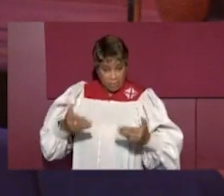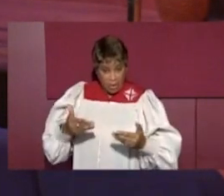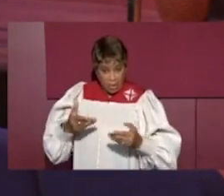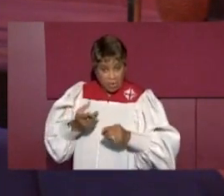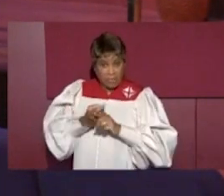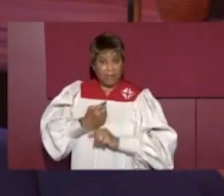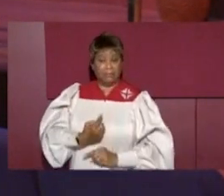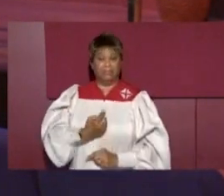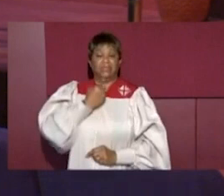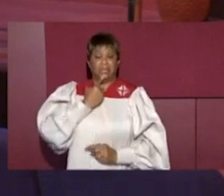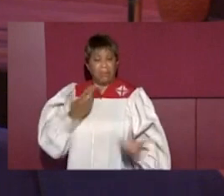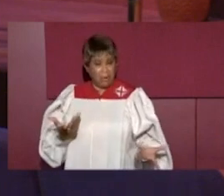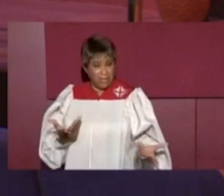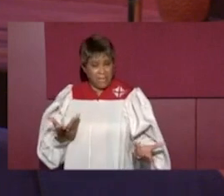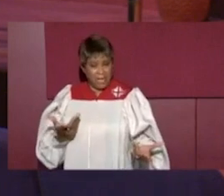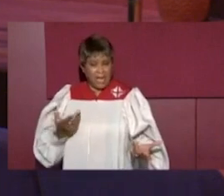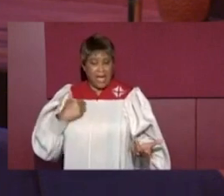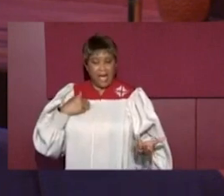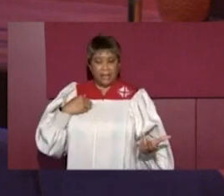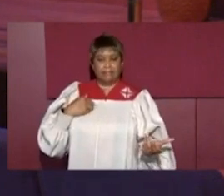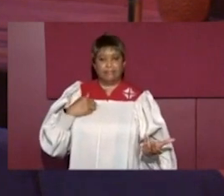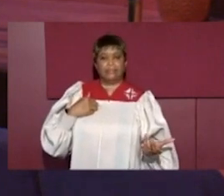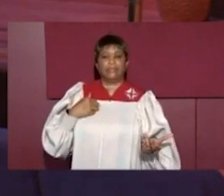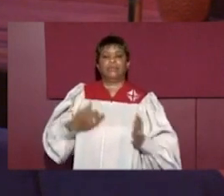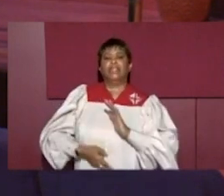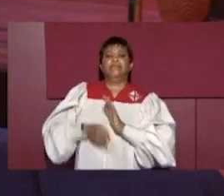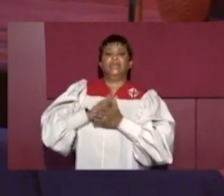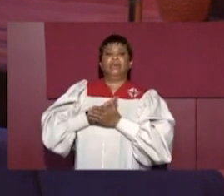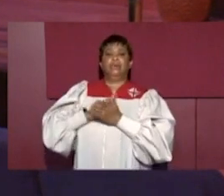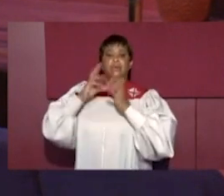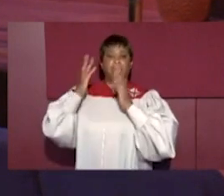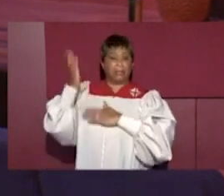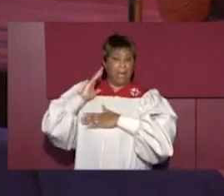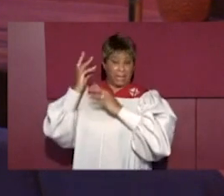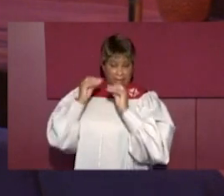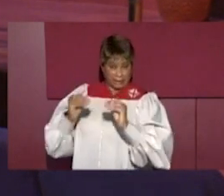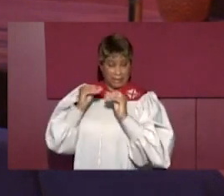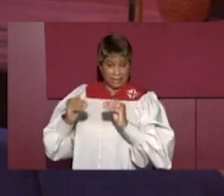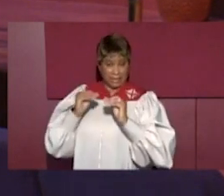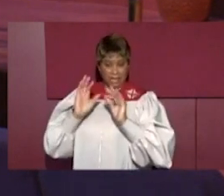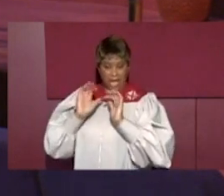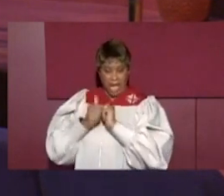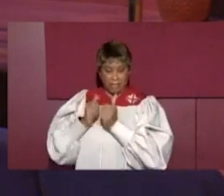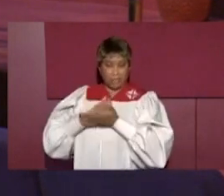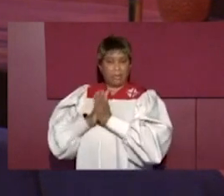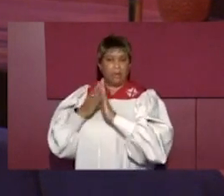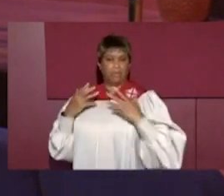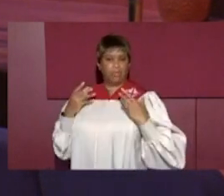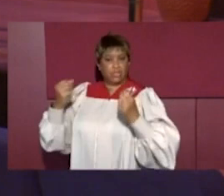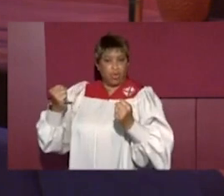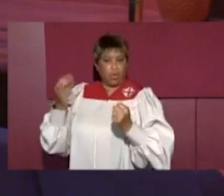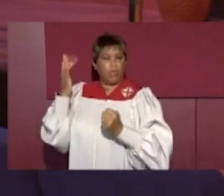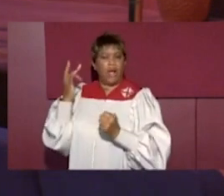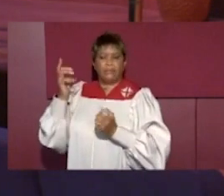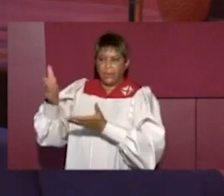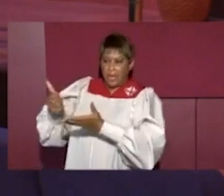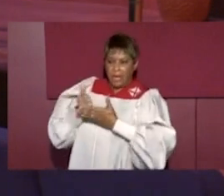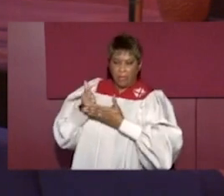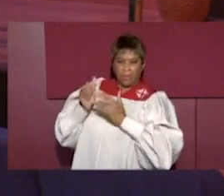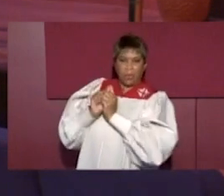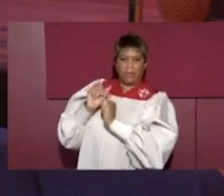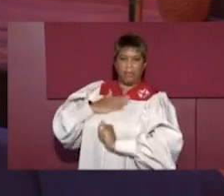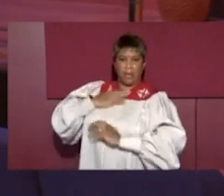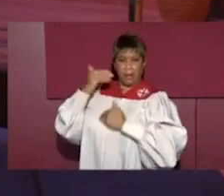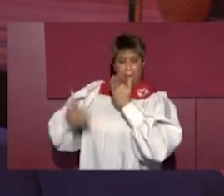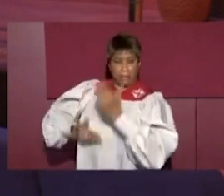disappointment, that I go and get that teaching on how to be restored, because it will help me in the process. Amen. I